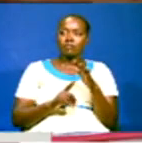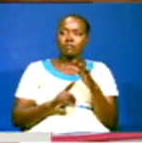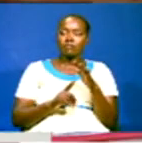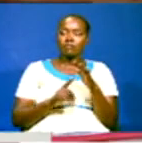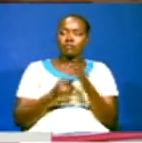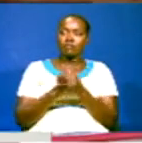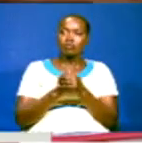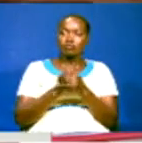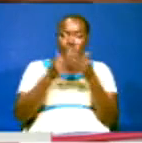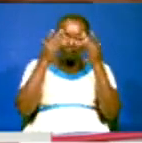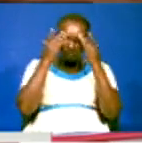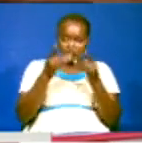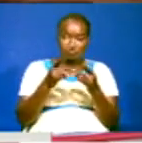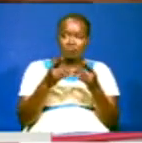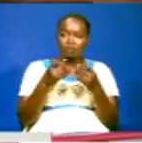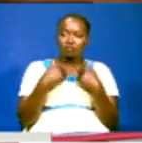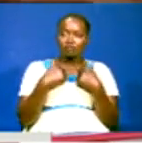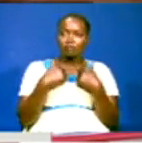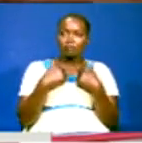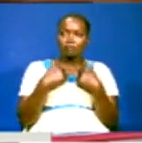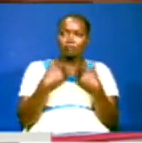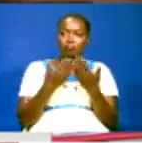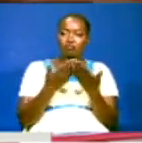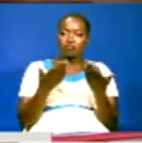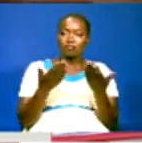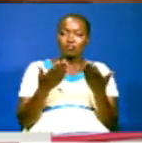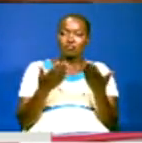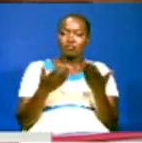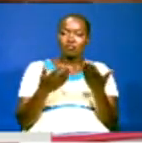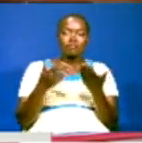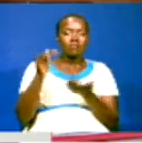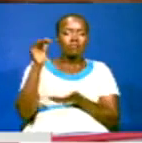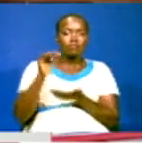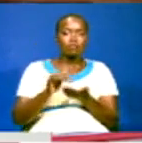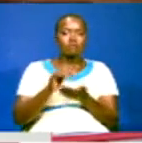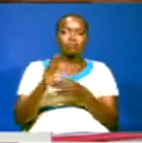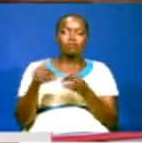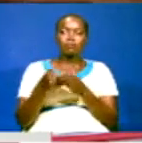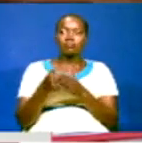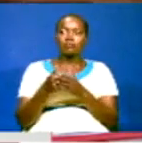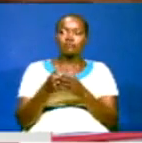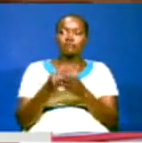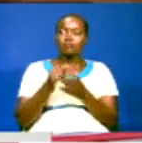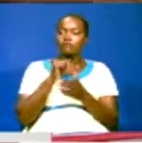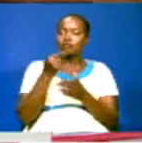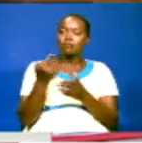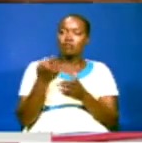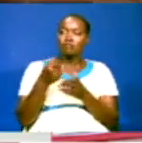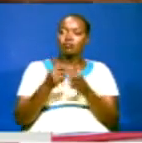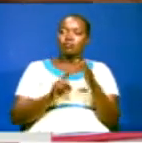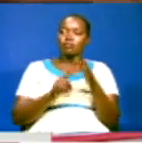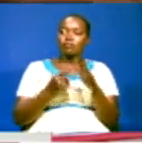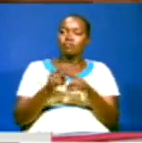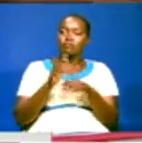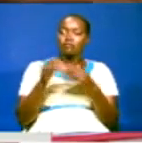We decide that you're going to have a cut in all, across all ministries, not only the Minister of Tourism, but across all